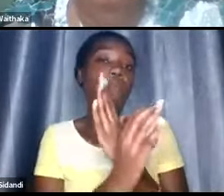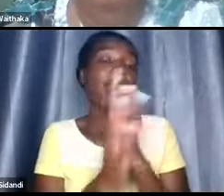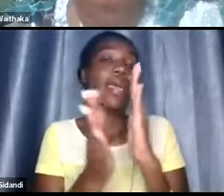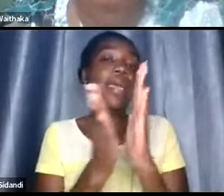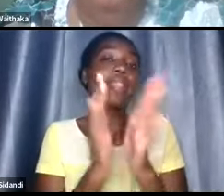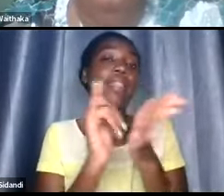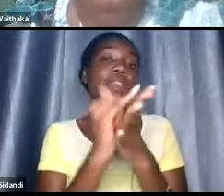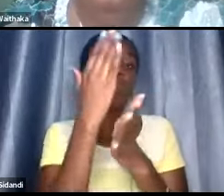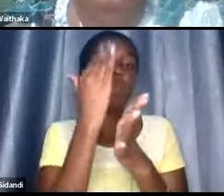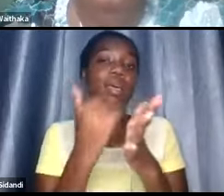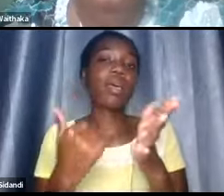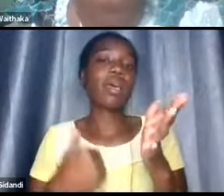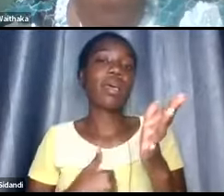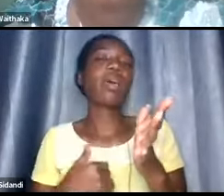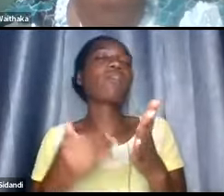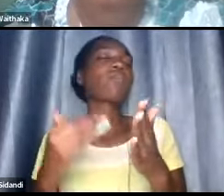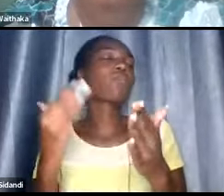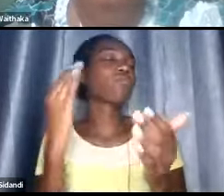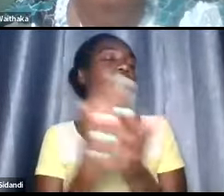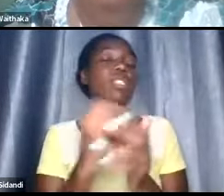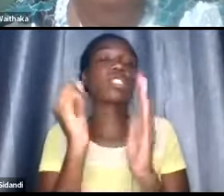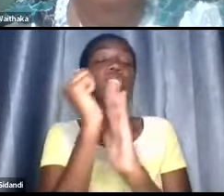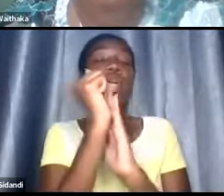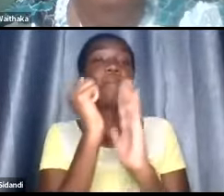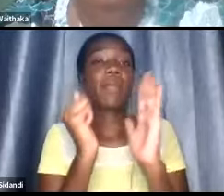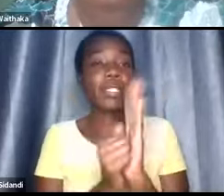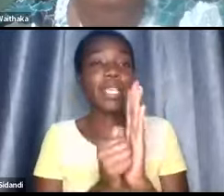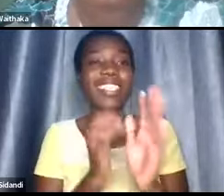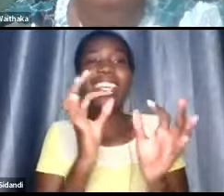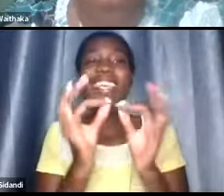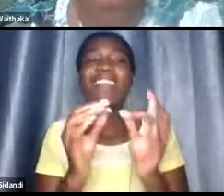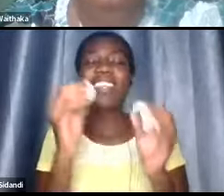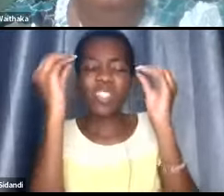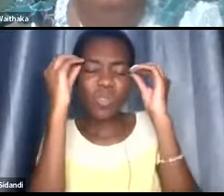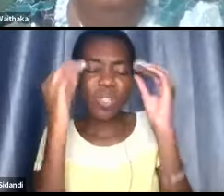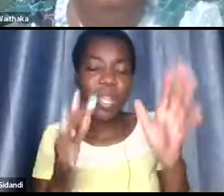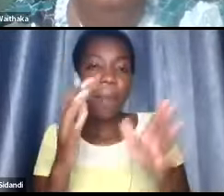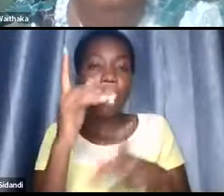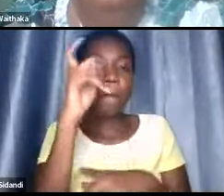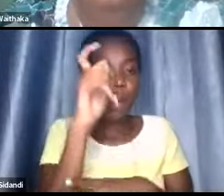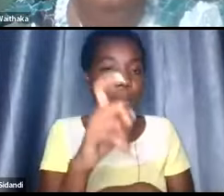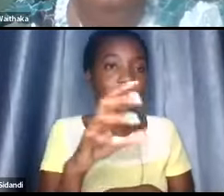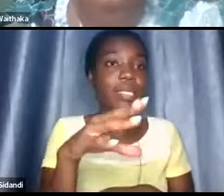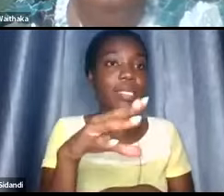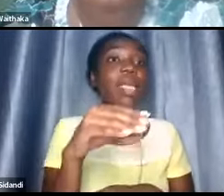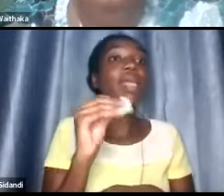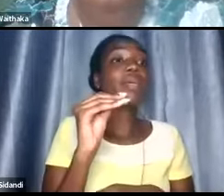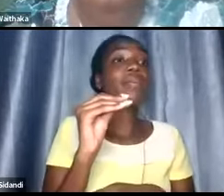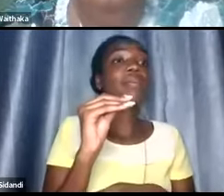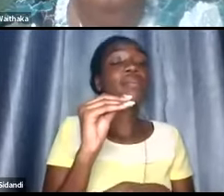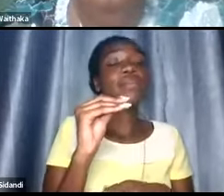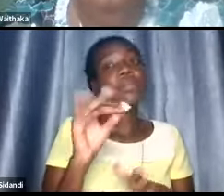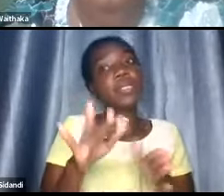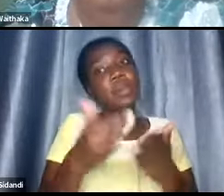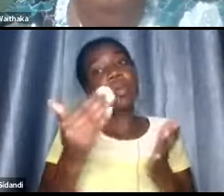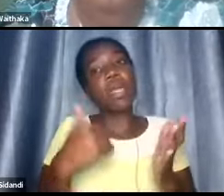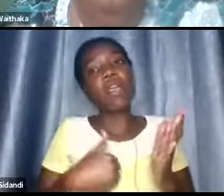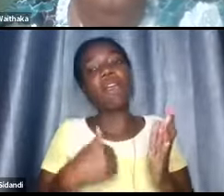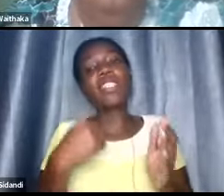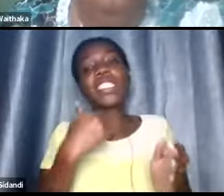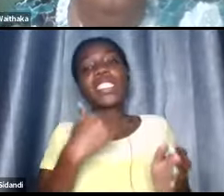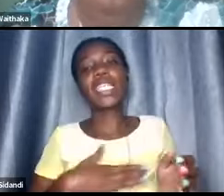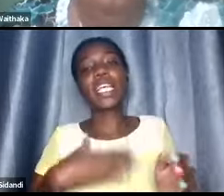we have the compulsory subjects, whether the students must take, and we have the sciences, the group